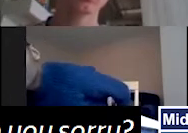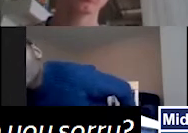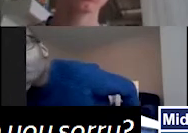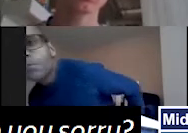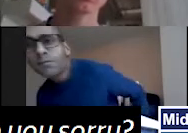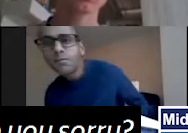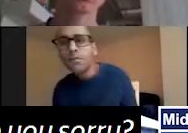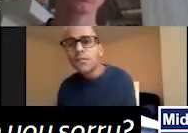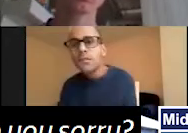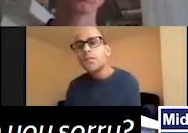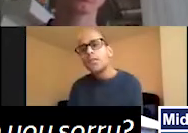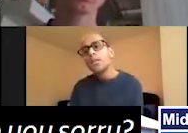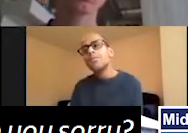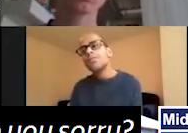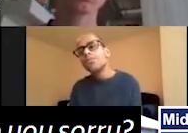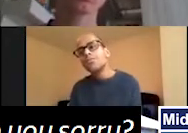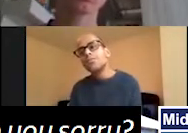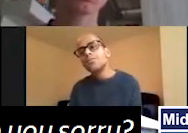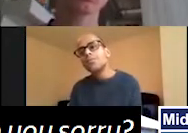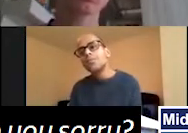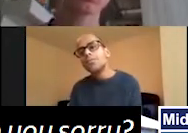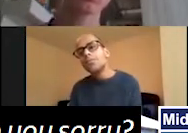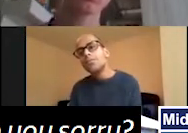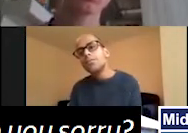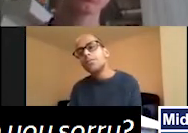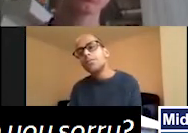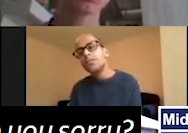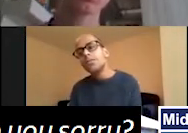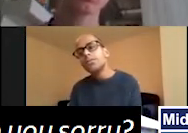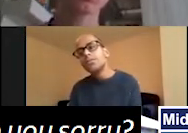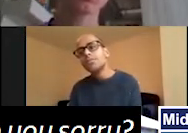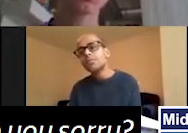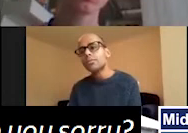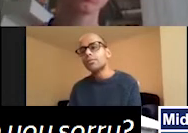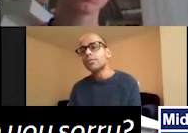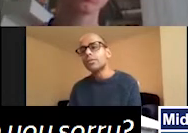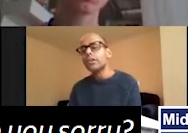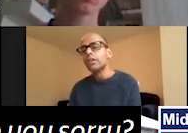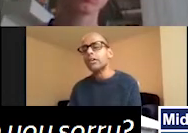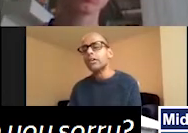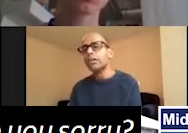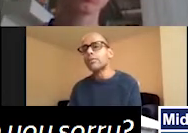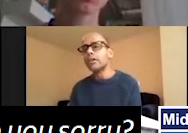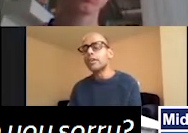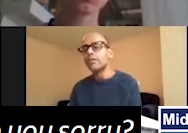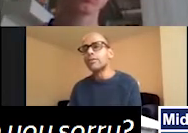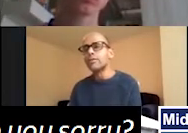There's development hubs and stuff, but how old are you? Sorry?